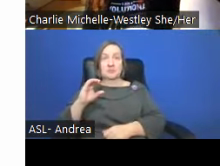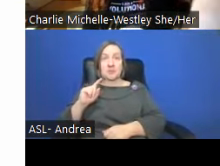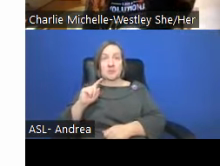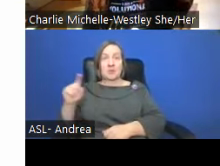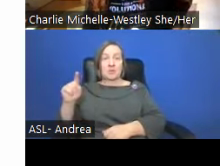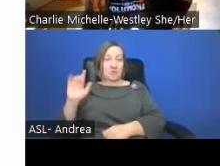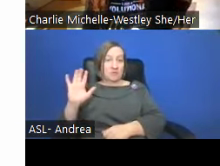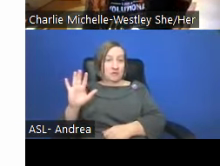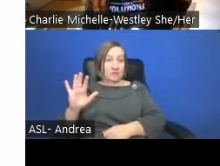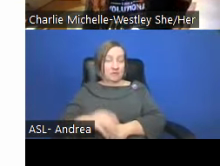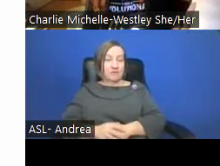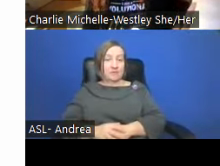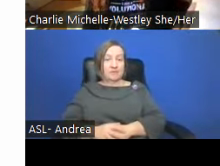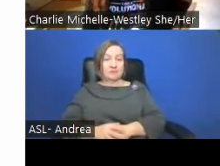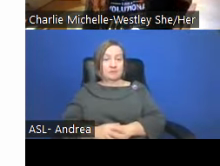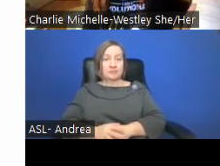through 5?